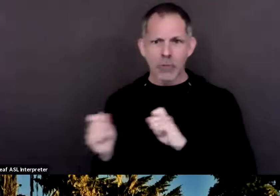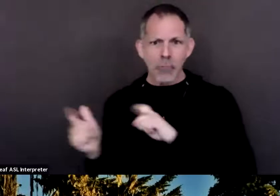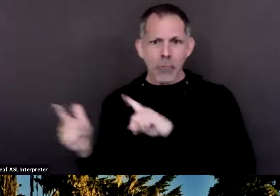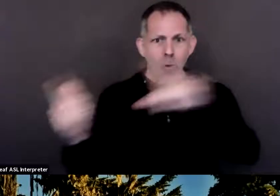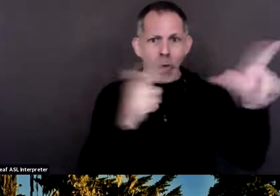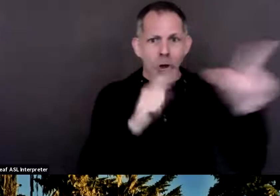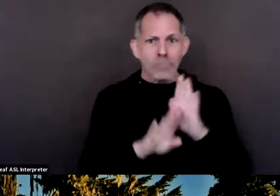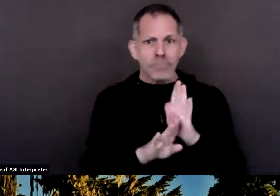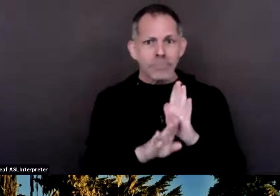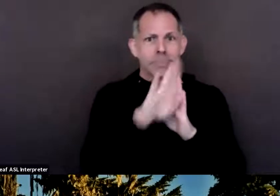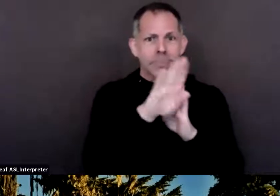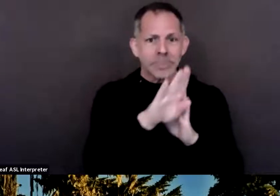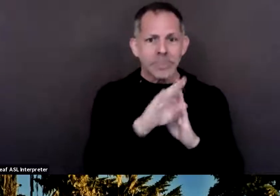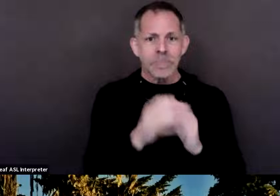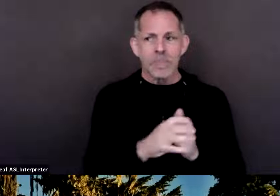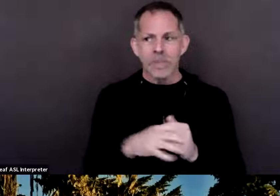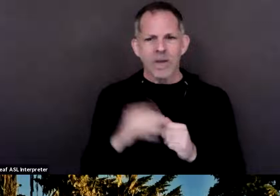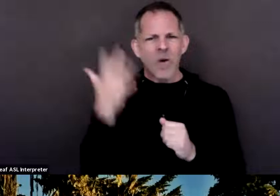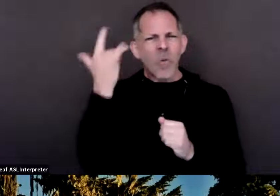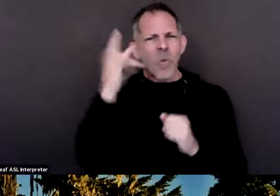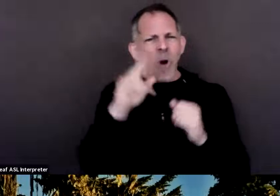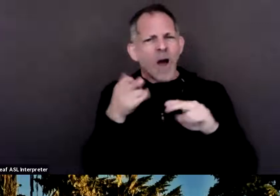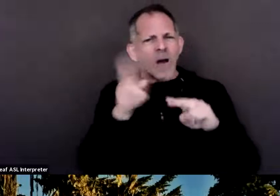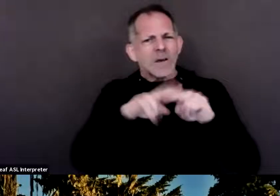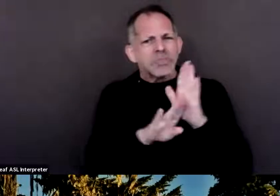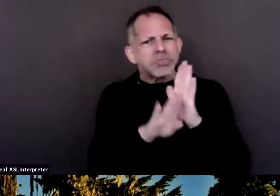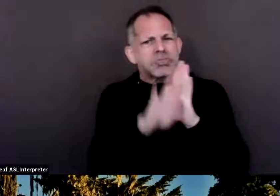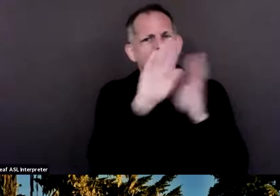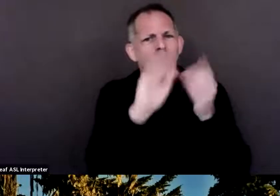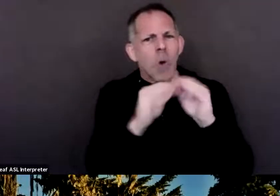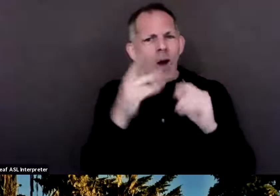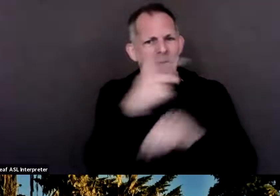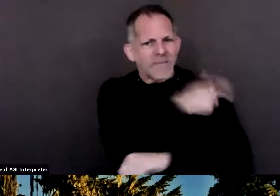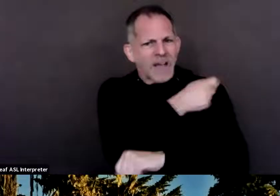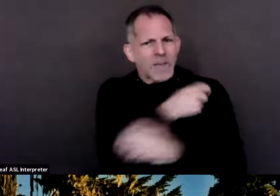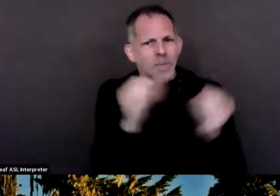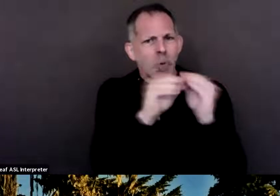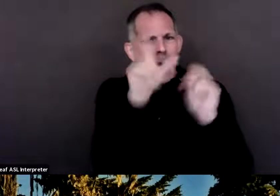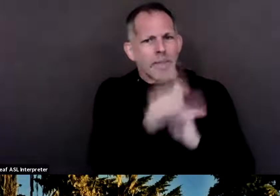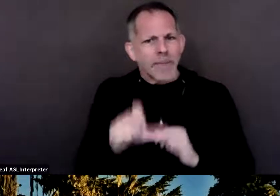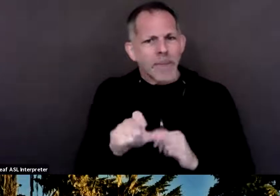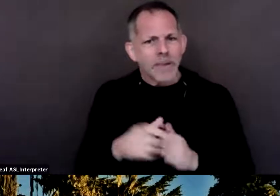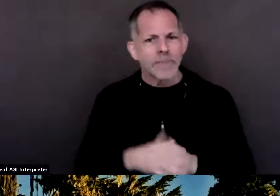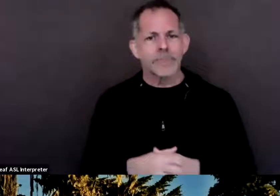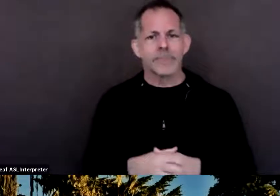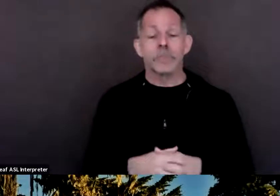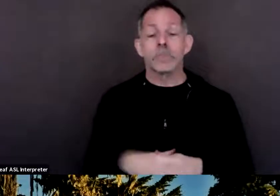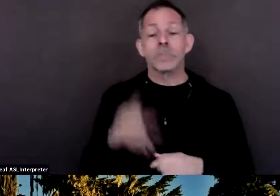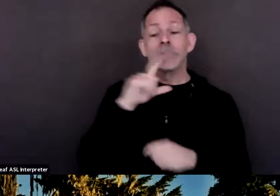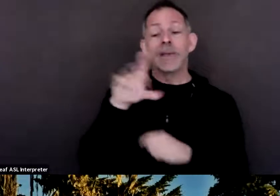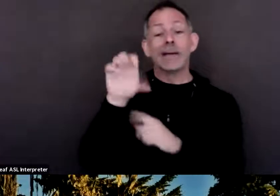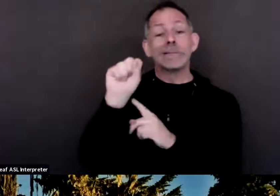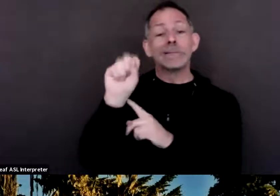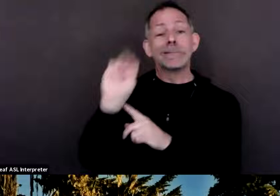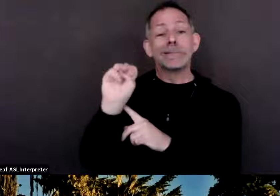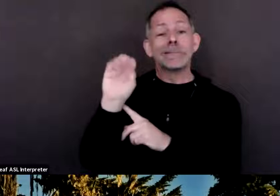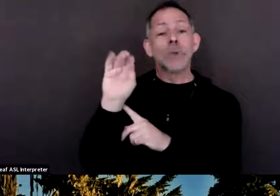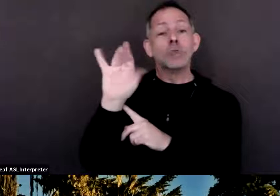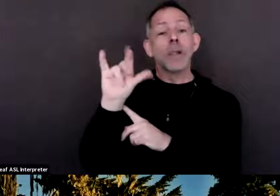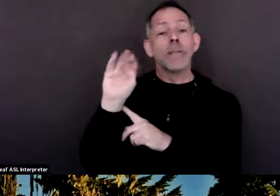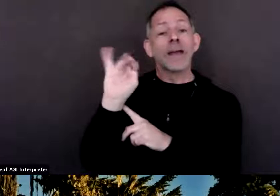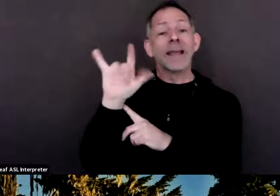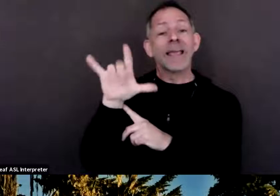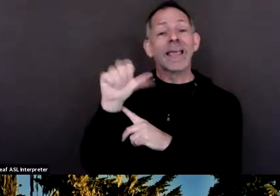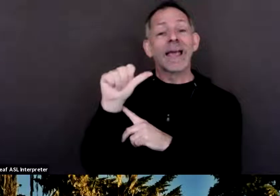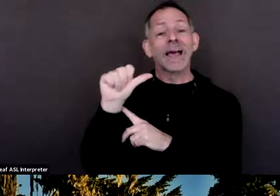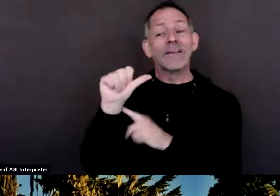having such success, I think a quick scan of social media feeds is a good qualitative indicator. We just got too many